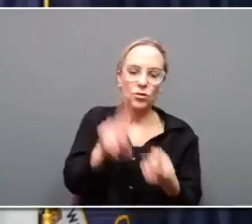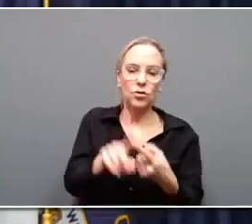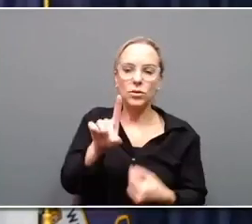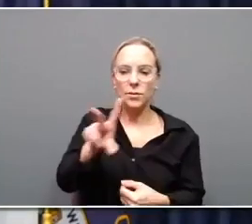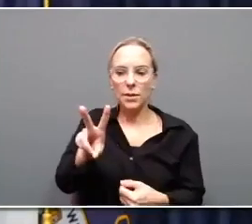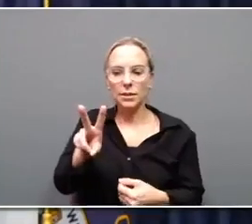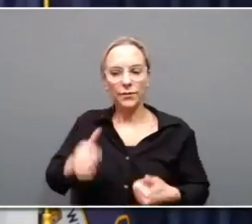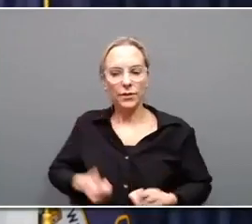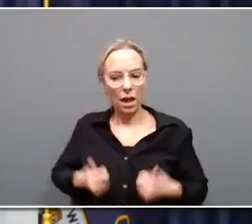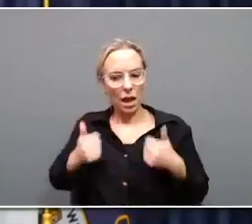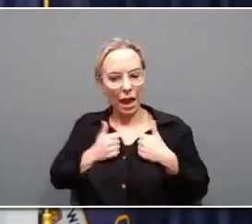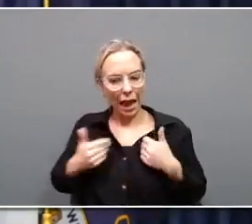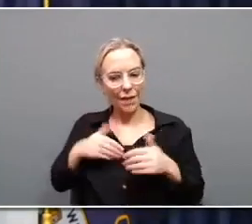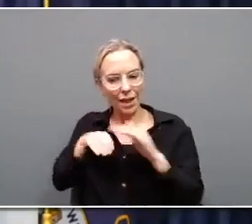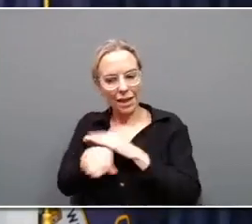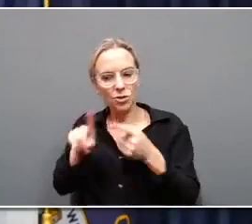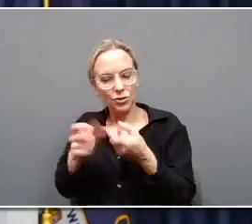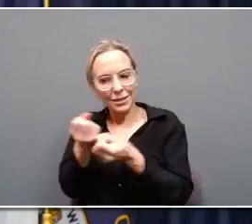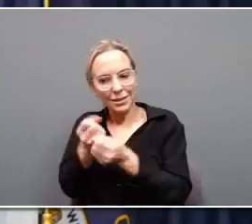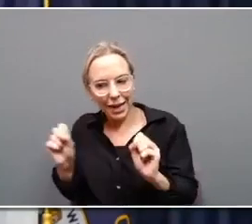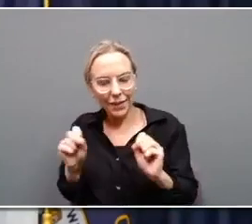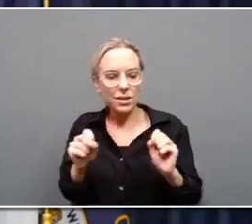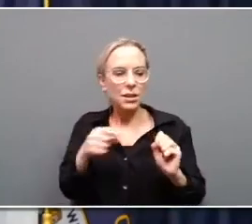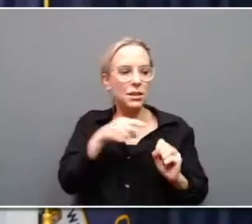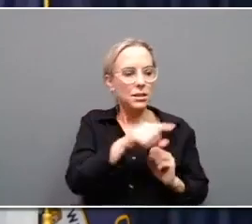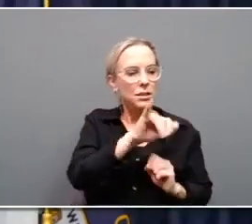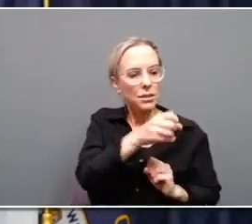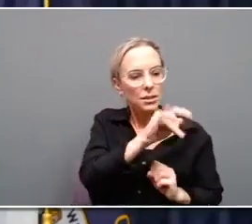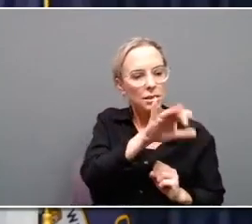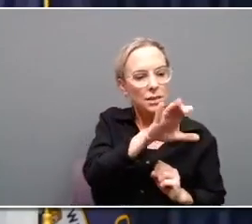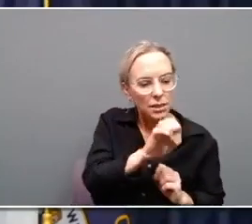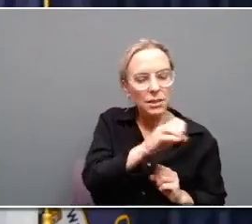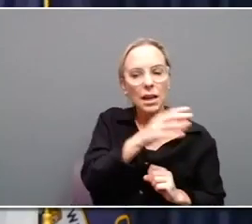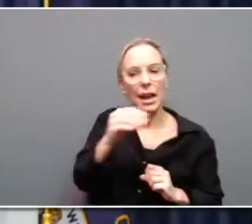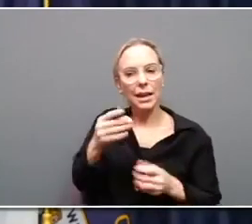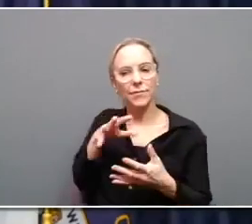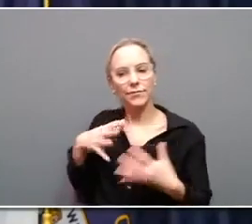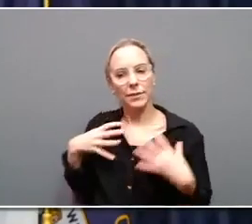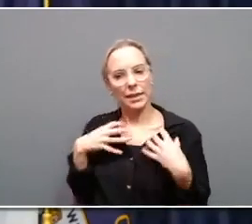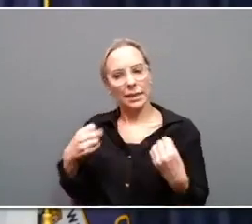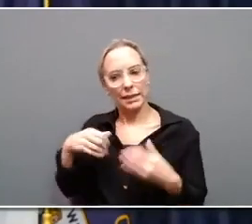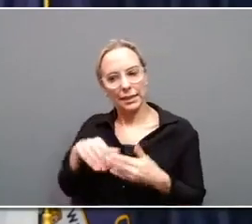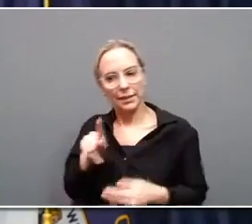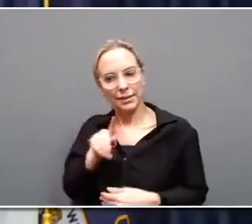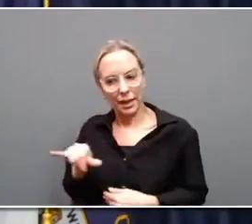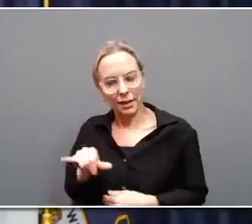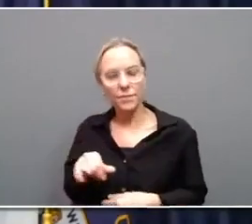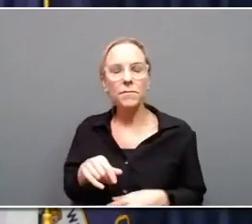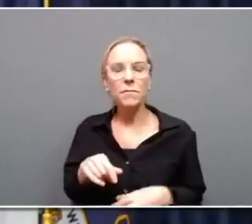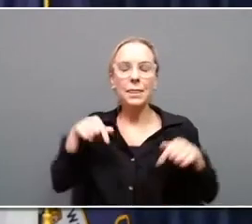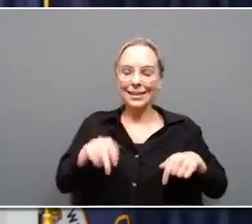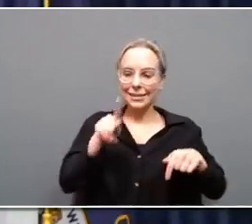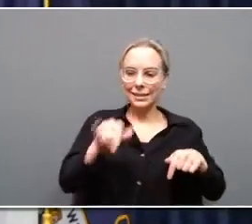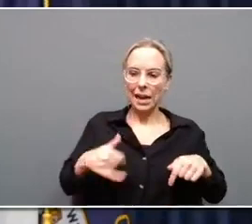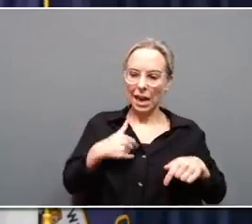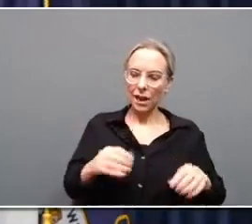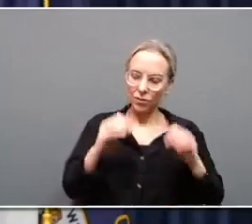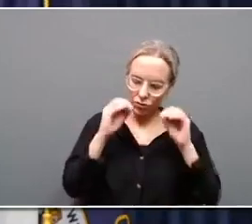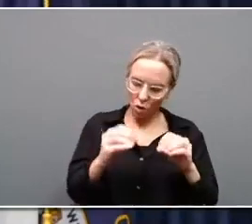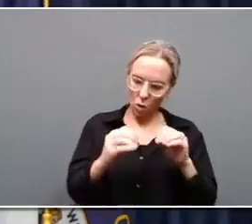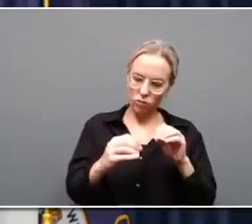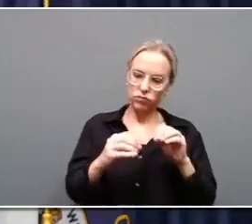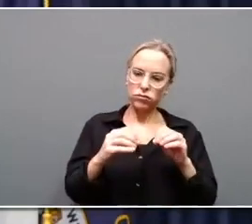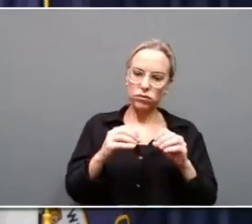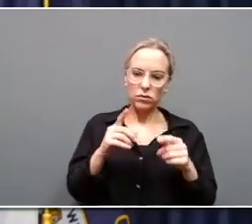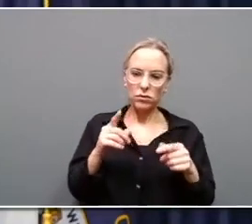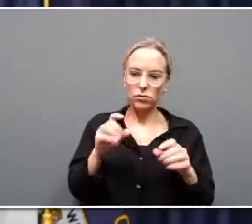to safety, justice, and healing in Kentucky. Here in Kentucky, we have zero tolerance for acts of violent